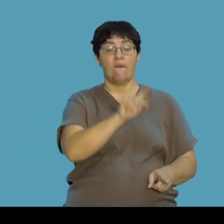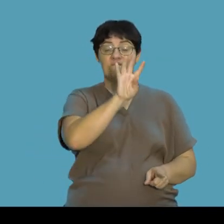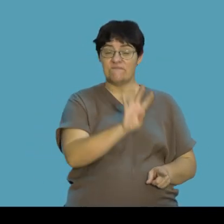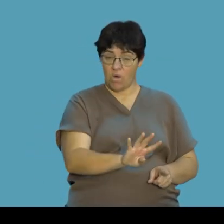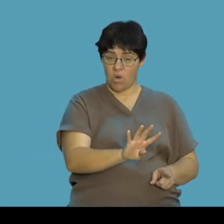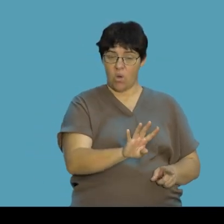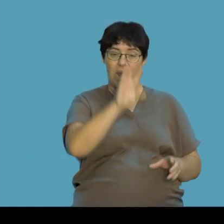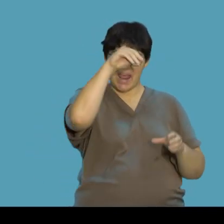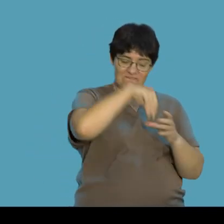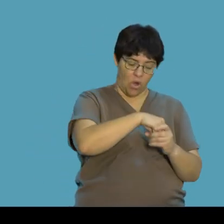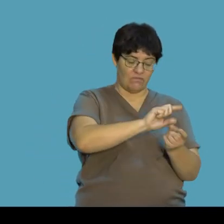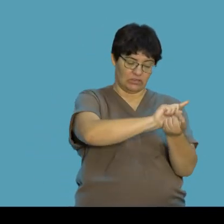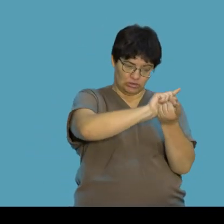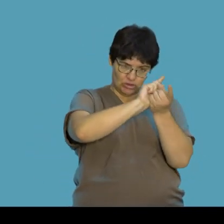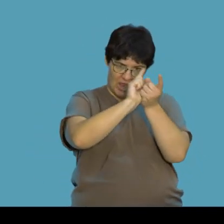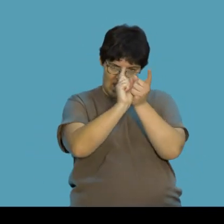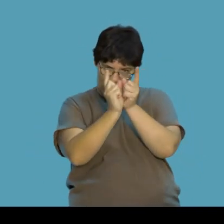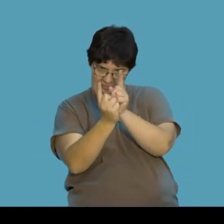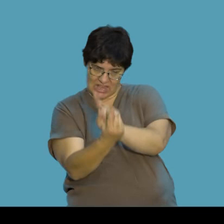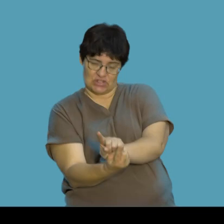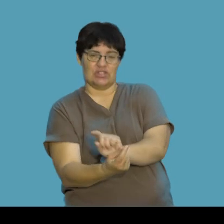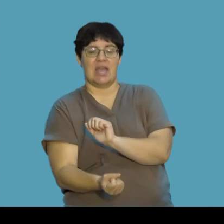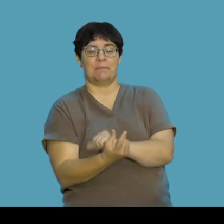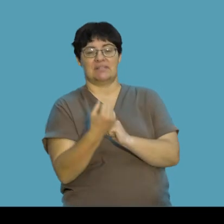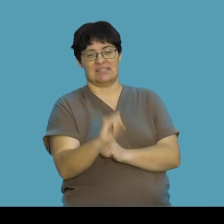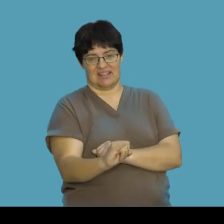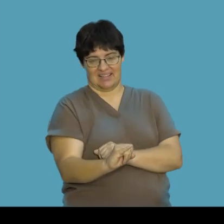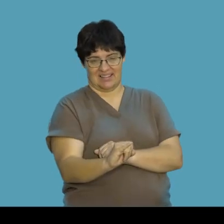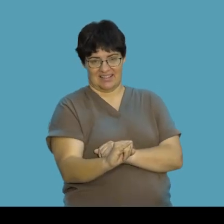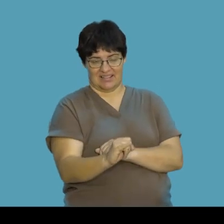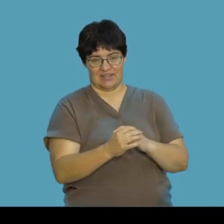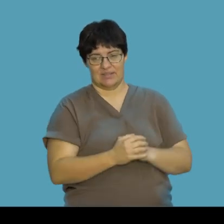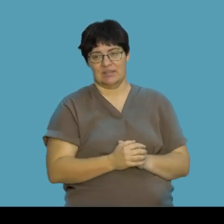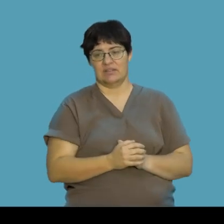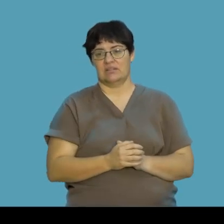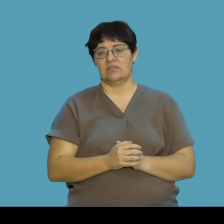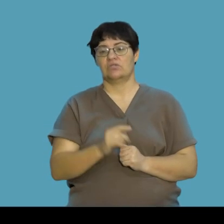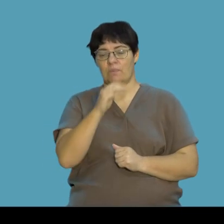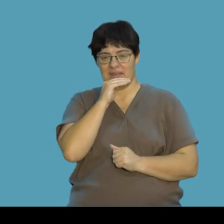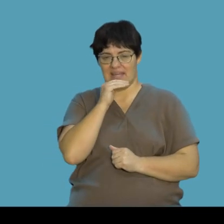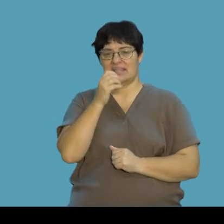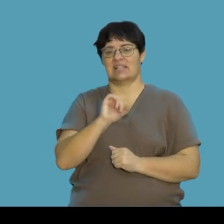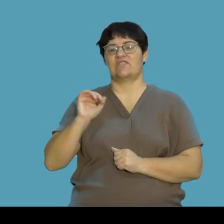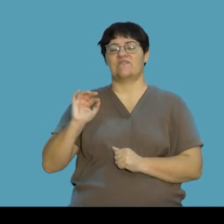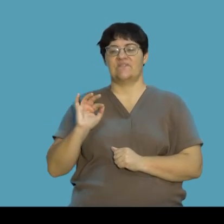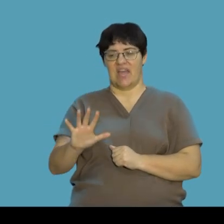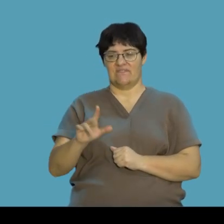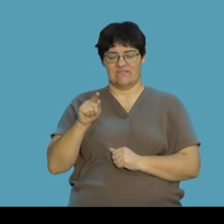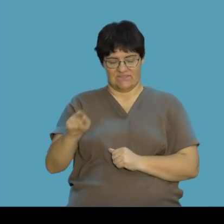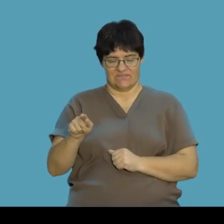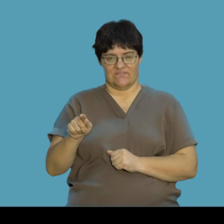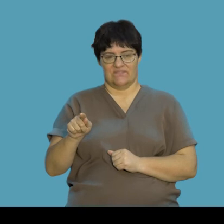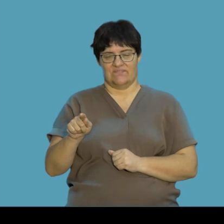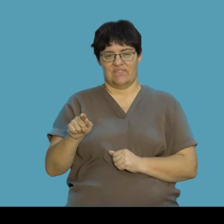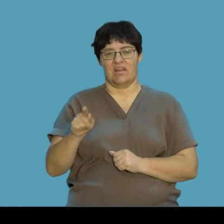involved the transition or the change from liquid to gas. So at stage 5, we appreciate that this substance